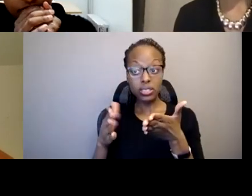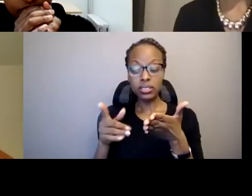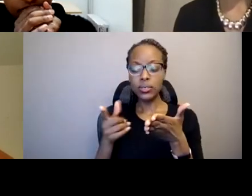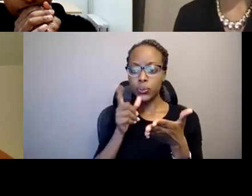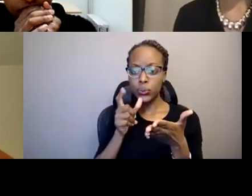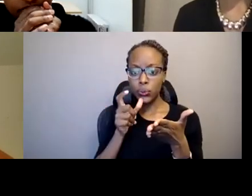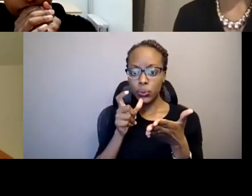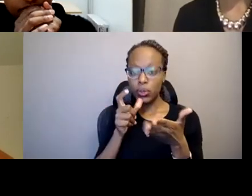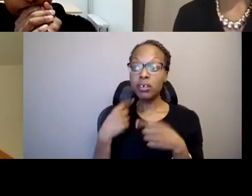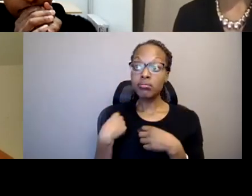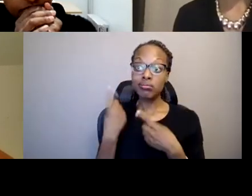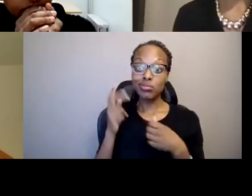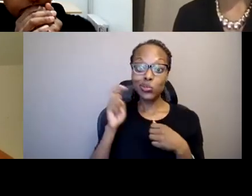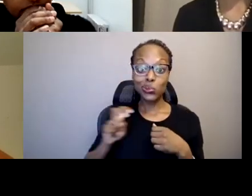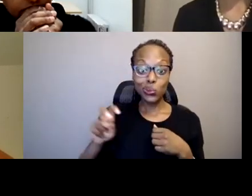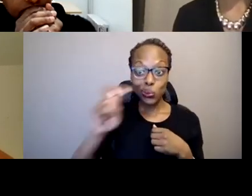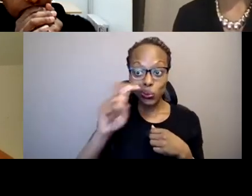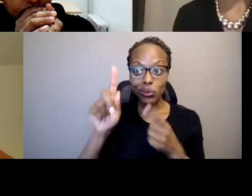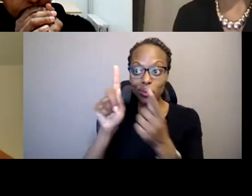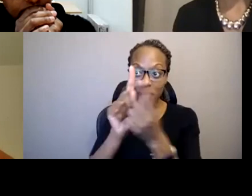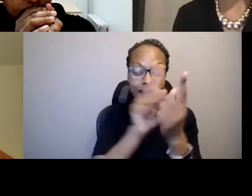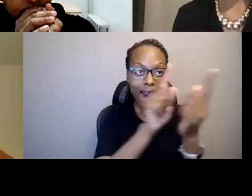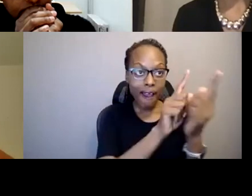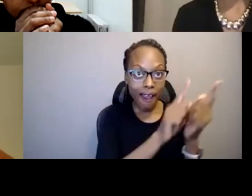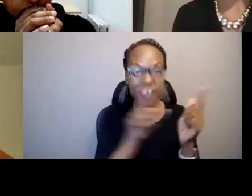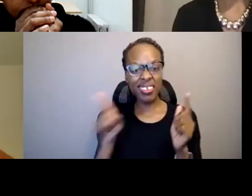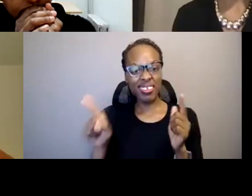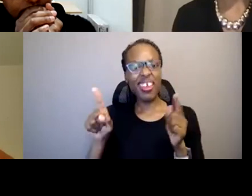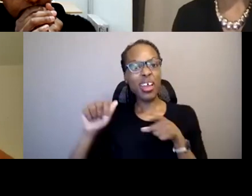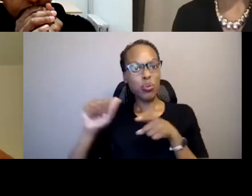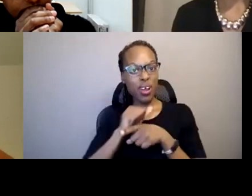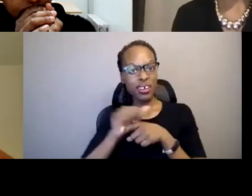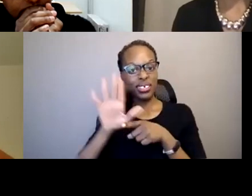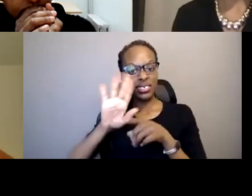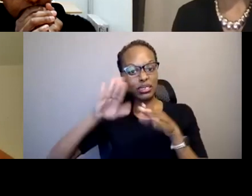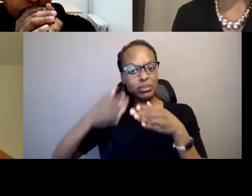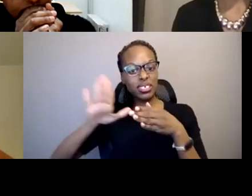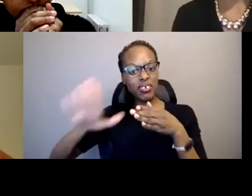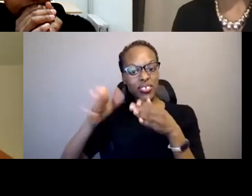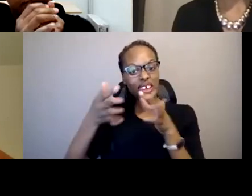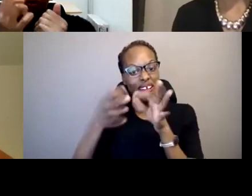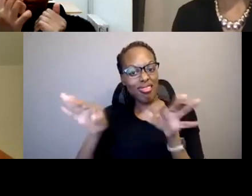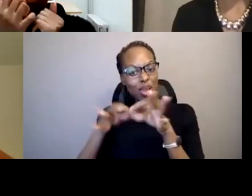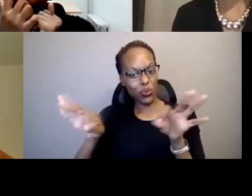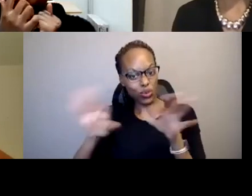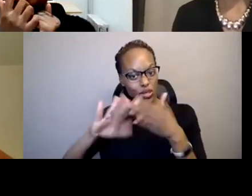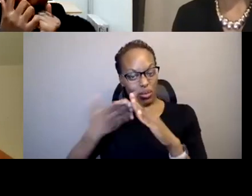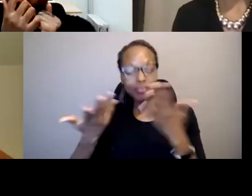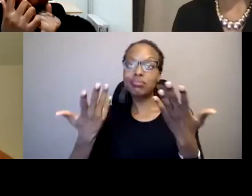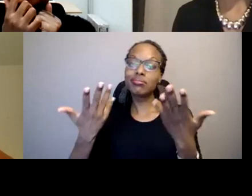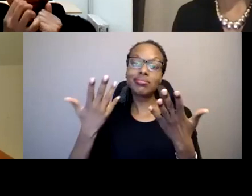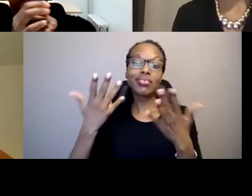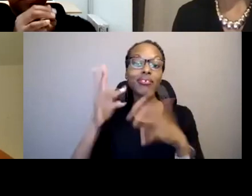to appreciate, to admire. They practice in their language-specific communities. They're Filipino, they're Indian, they're